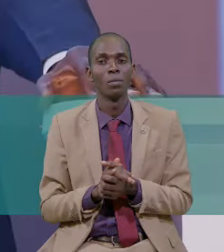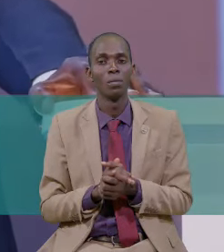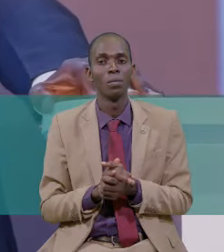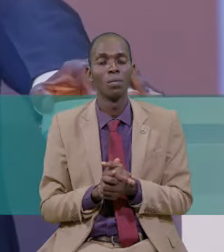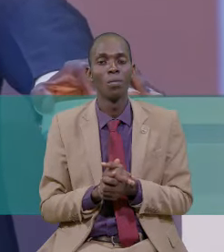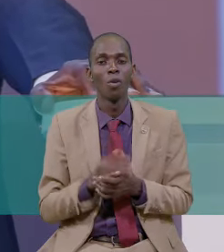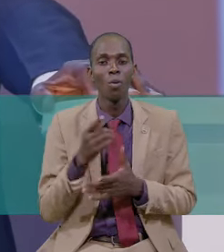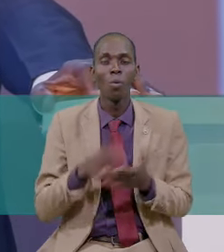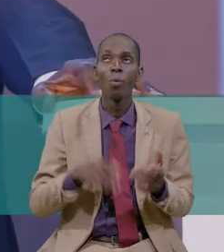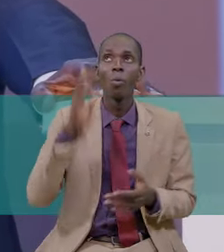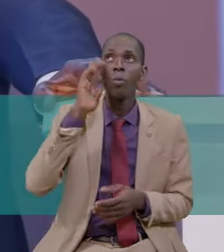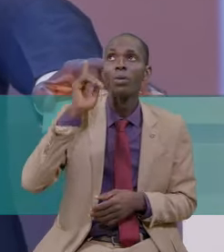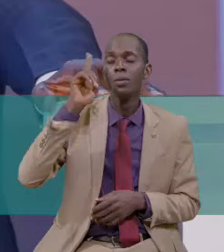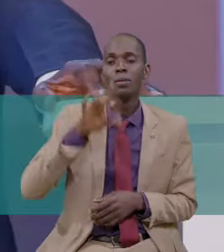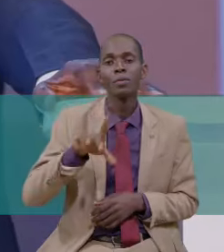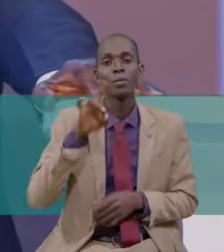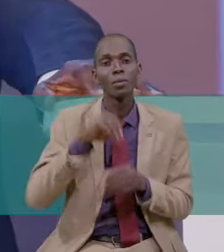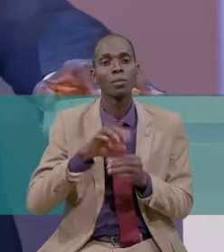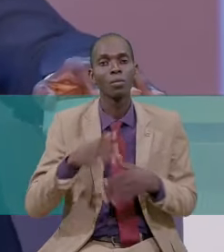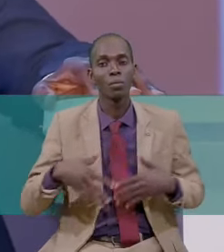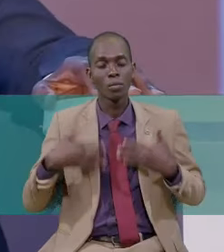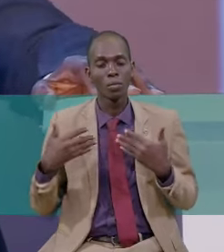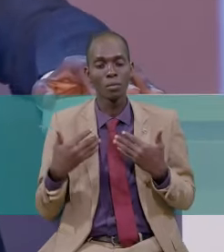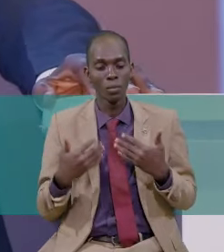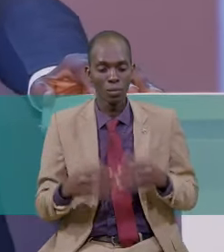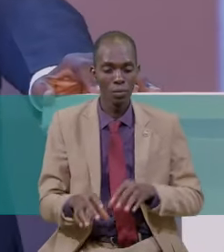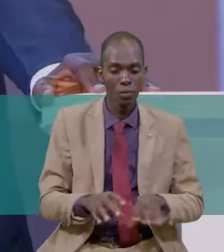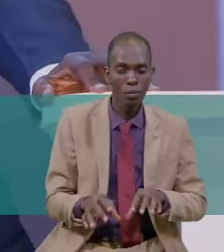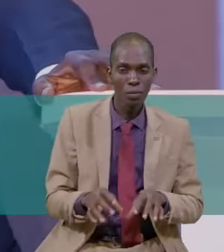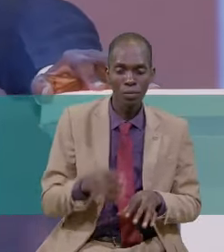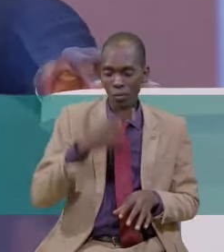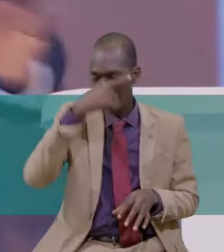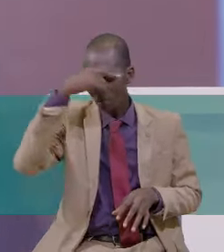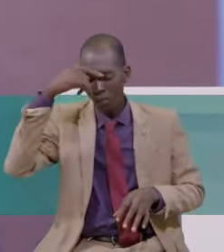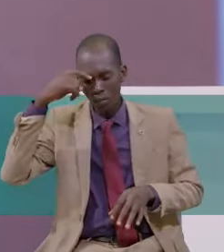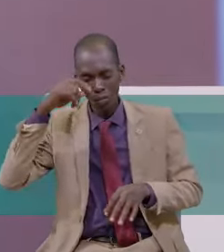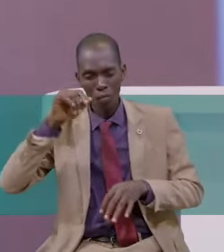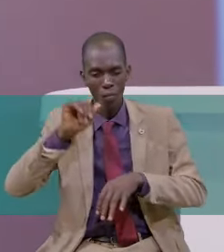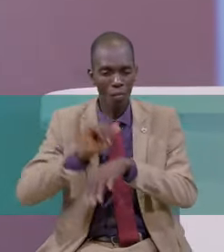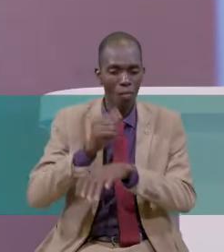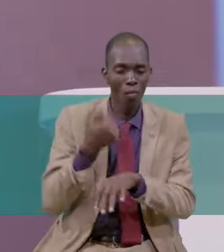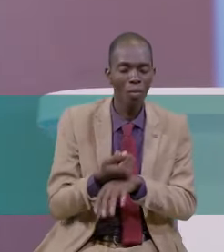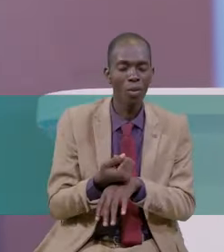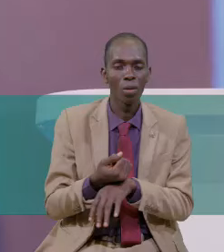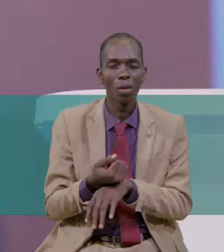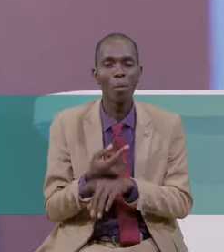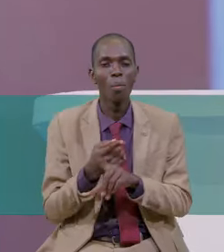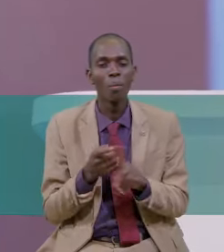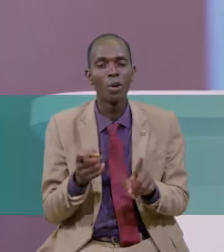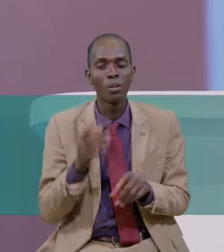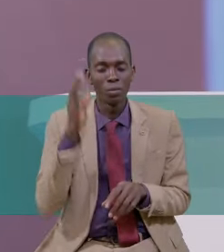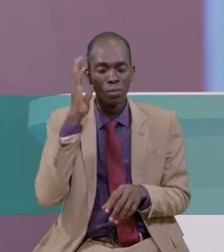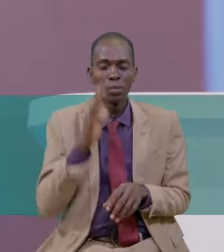Activity, sweating up and down, popularity. But shall he find faith on the